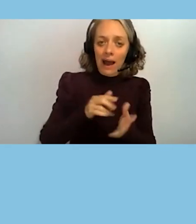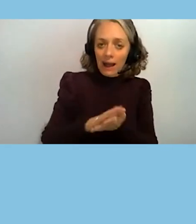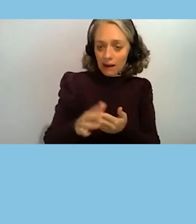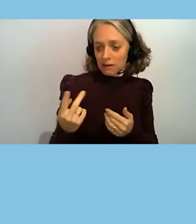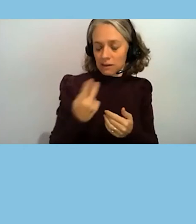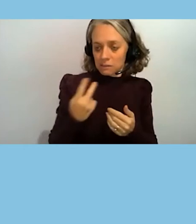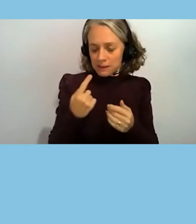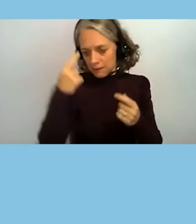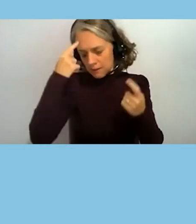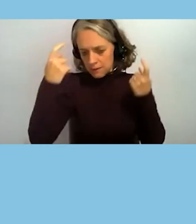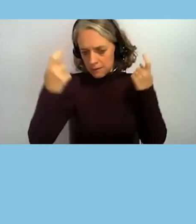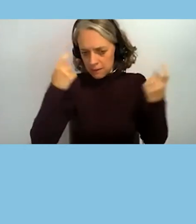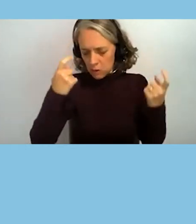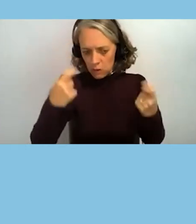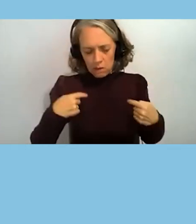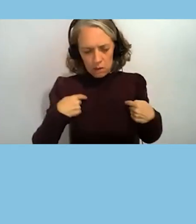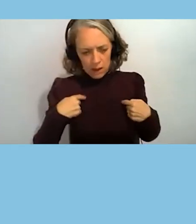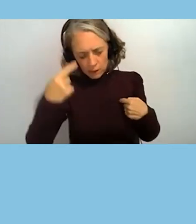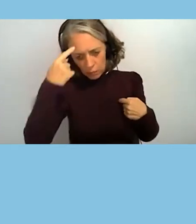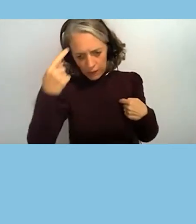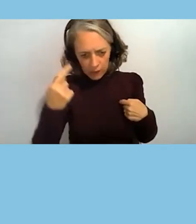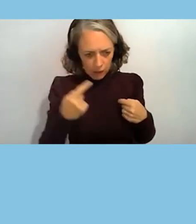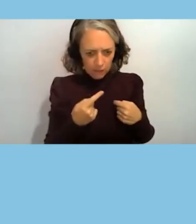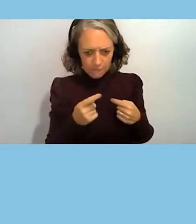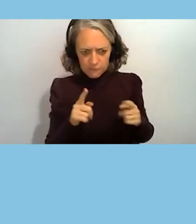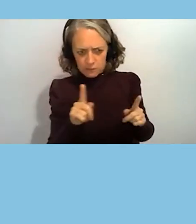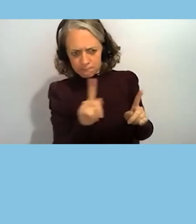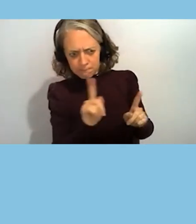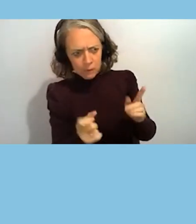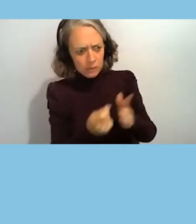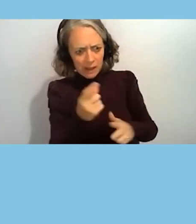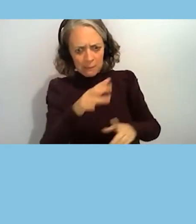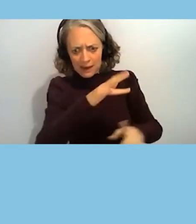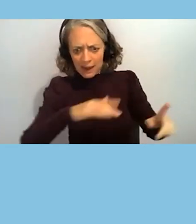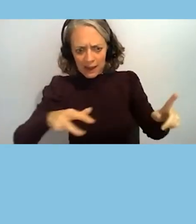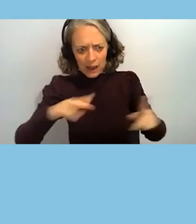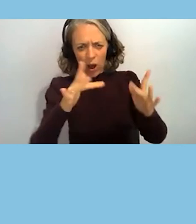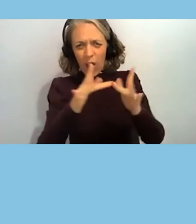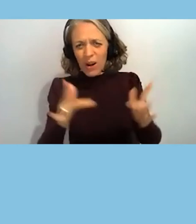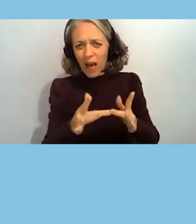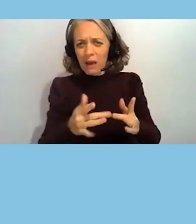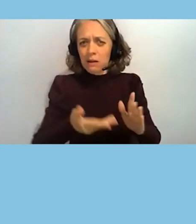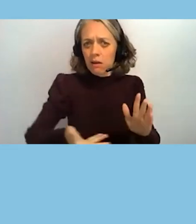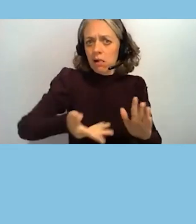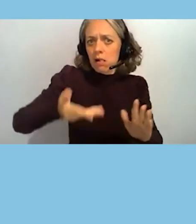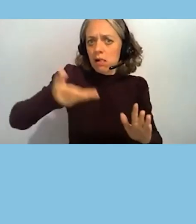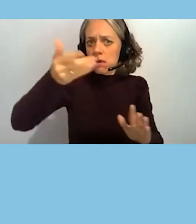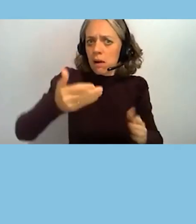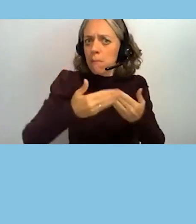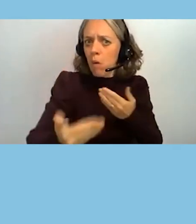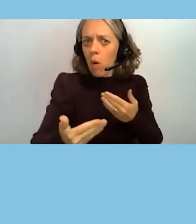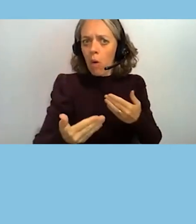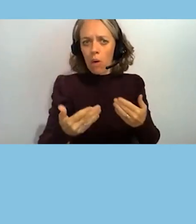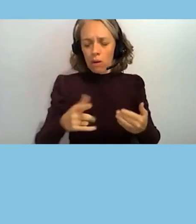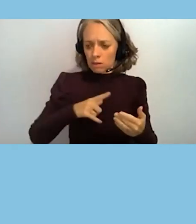harness some broad realizations experienced by many living and working extra online this past year and a half in a